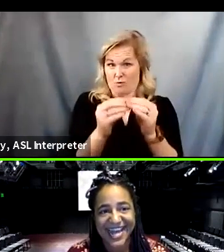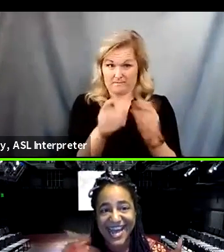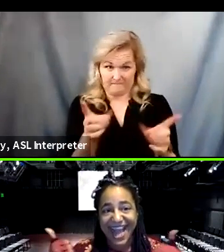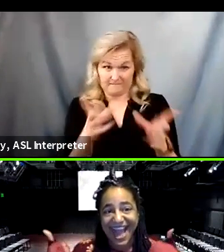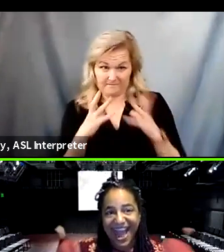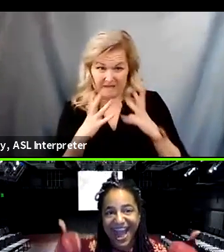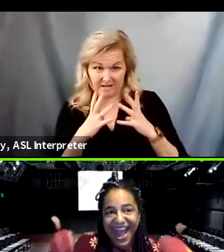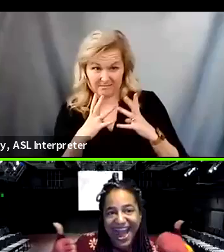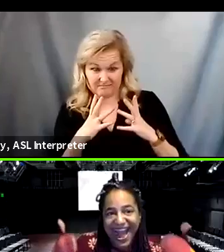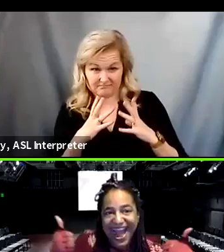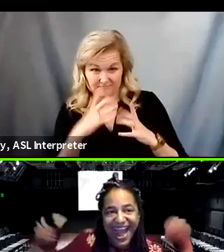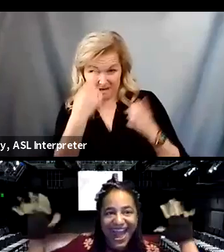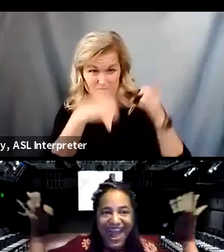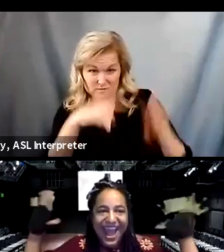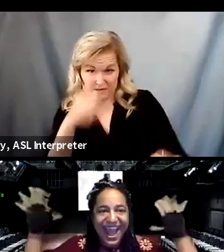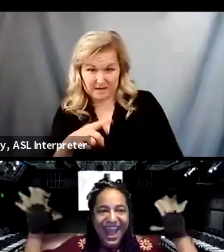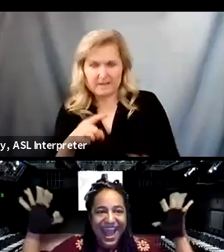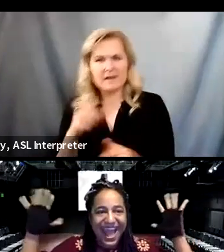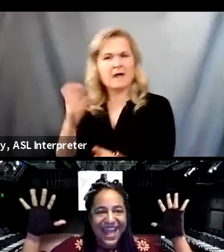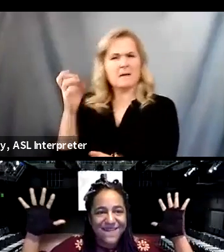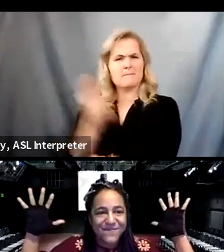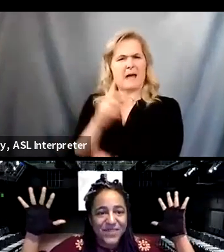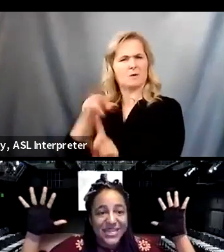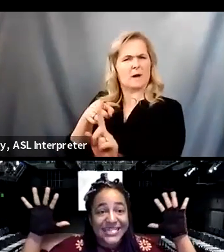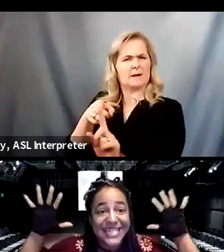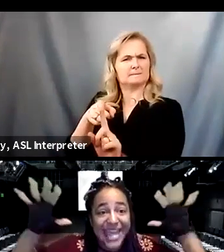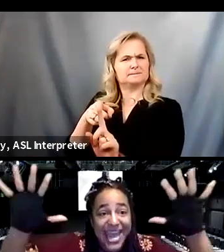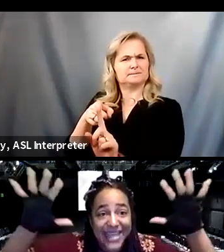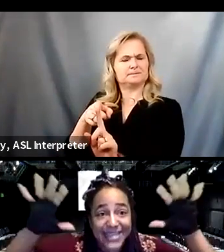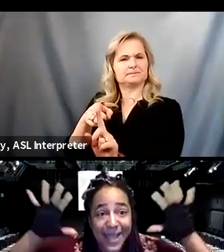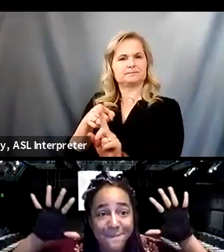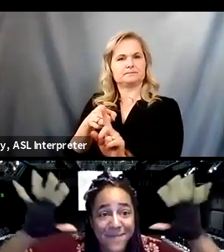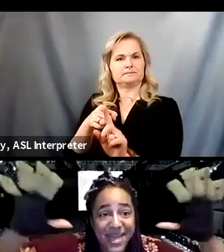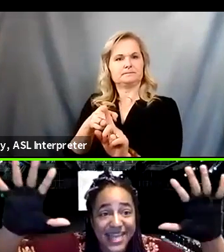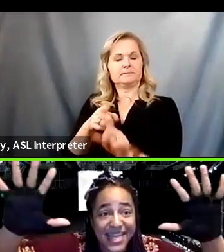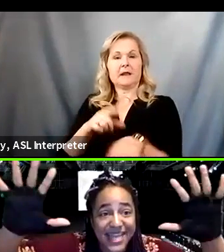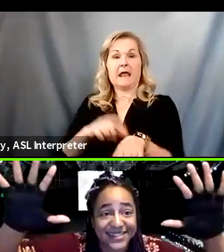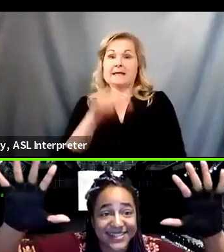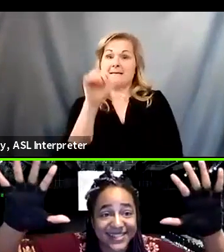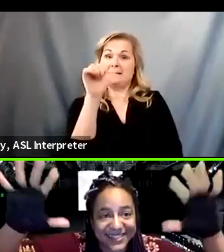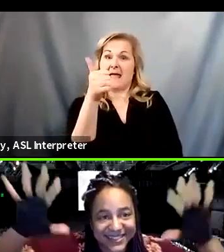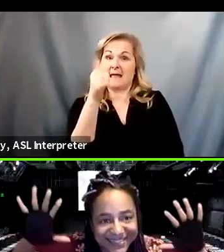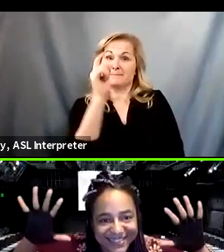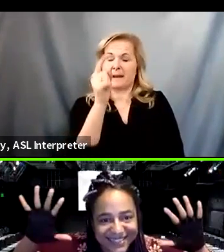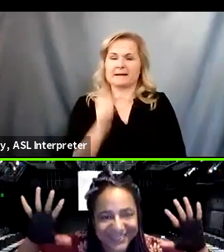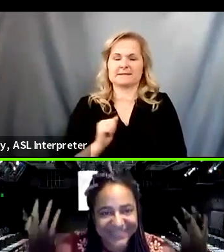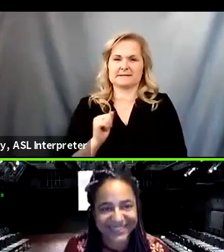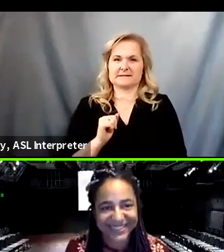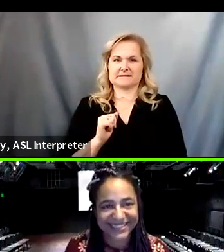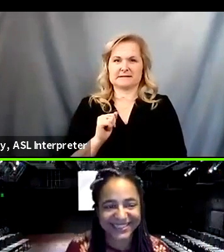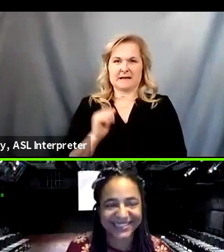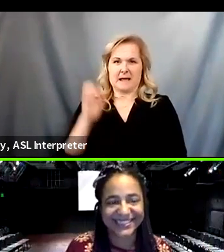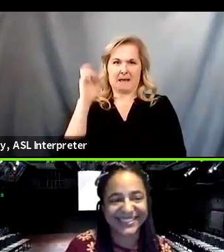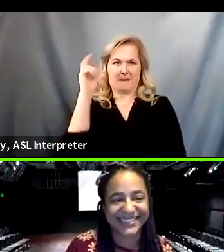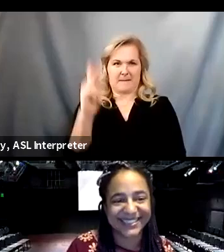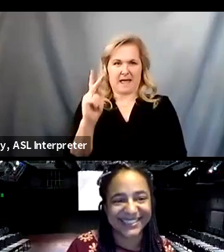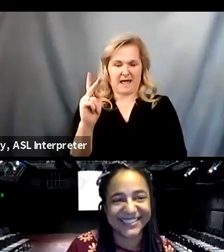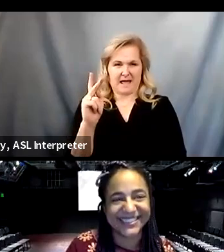yeah? When are we coming back, Claudia? 10 minutes. So we will be coming